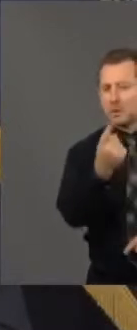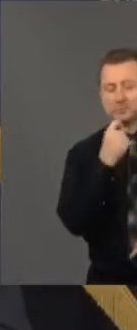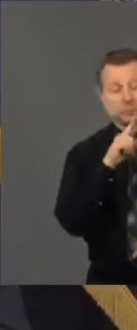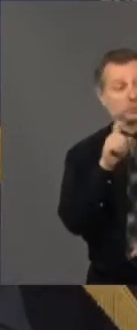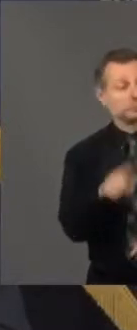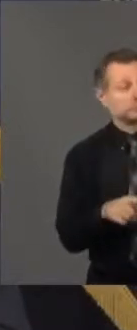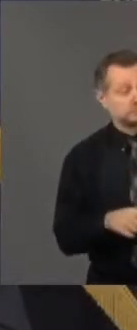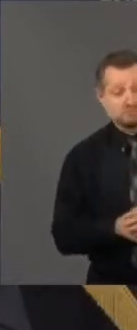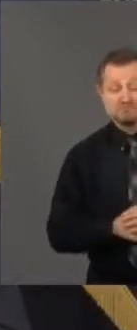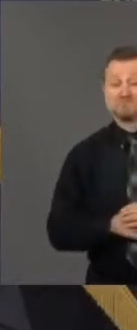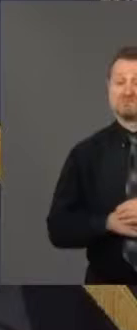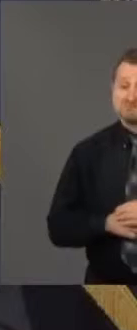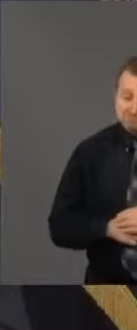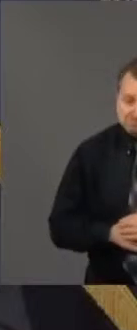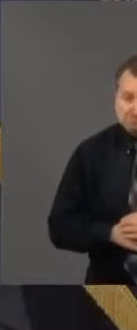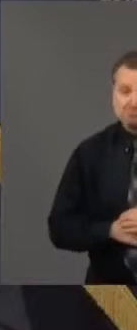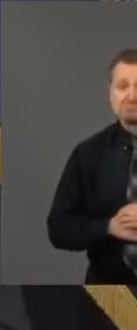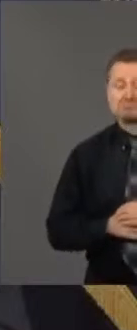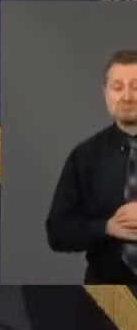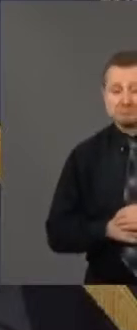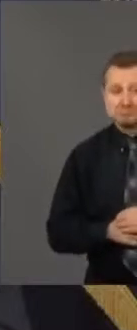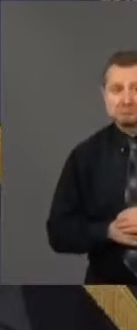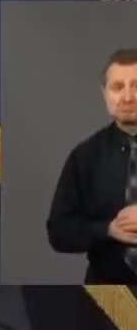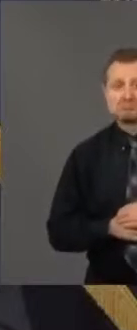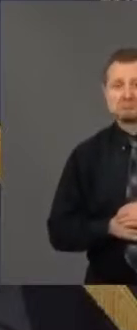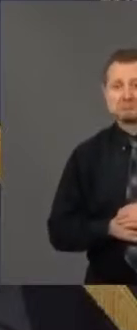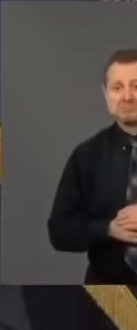venue. And I'd get a little